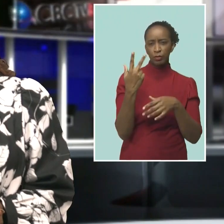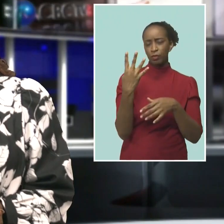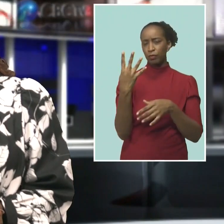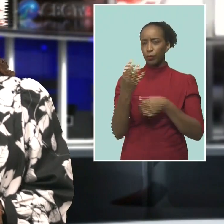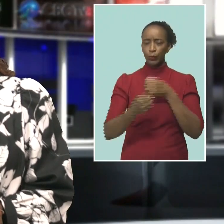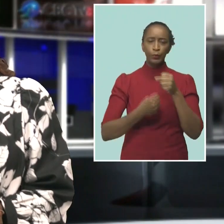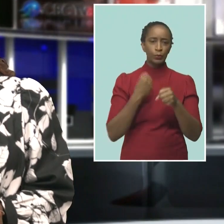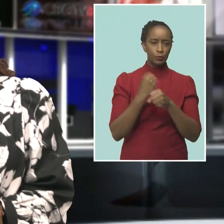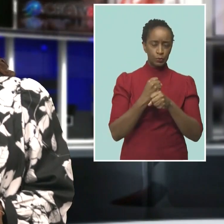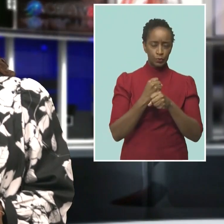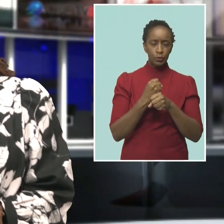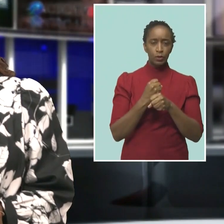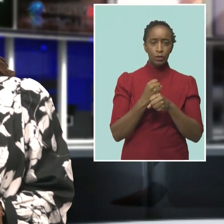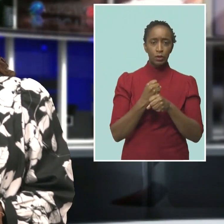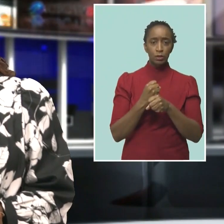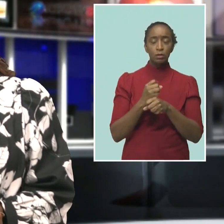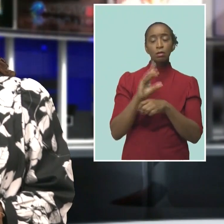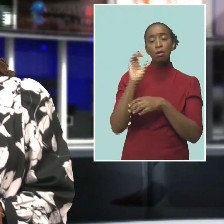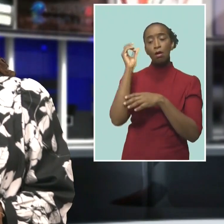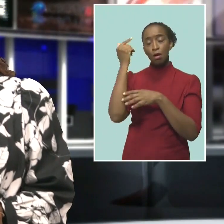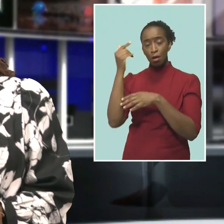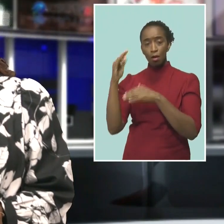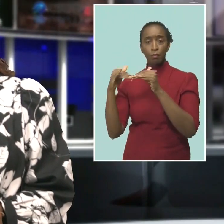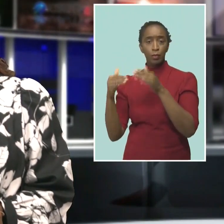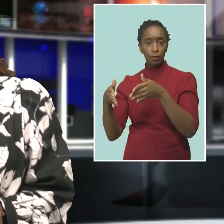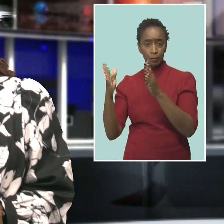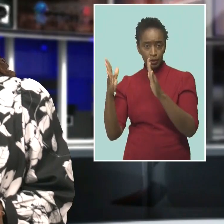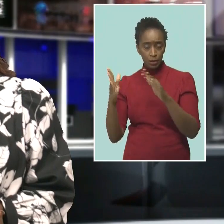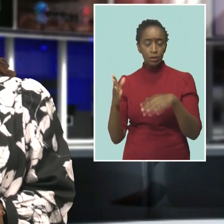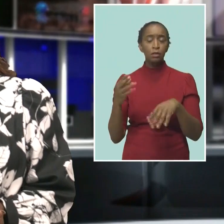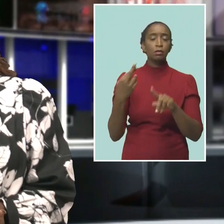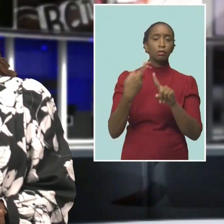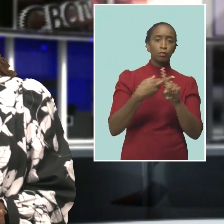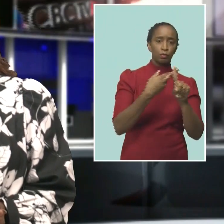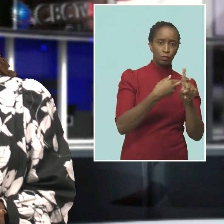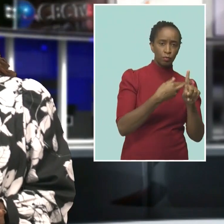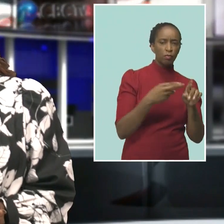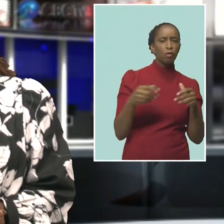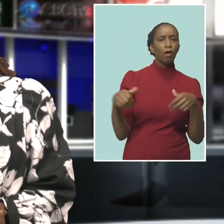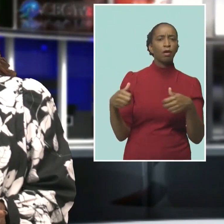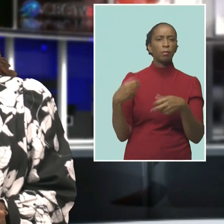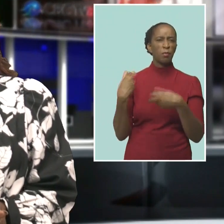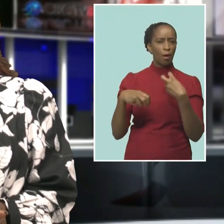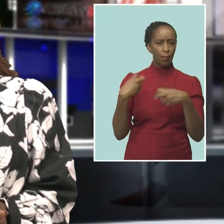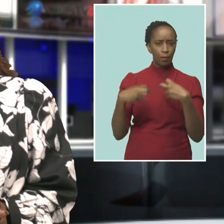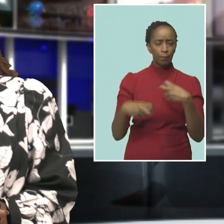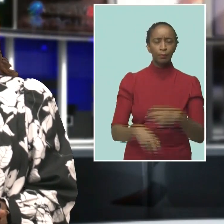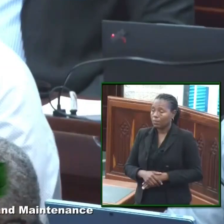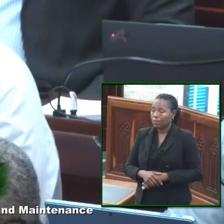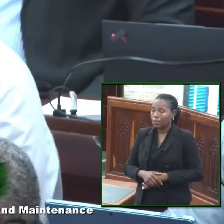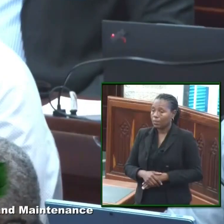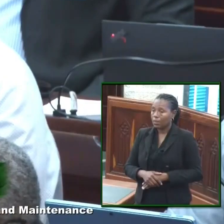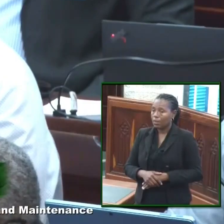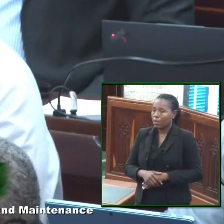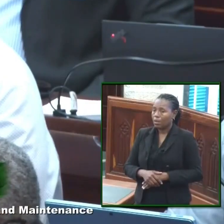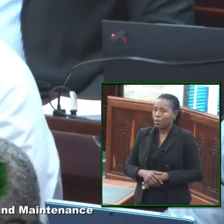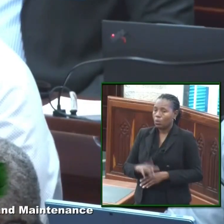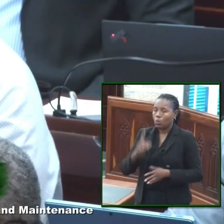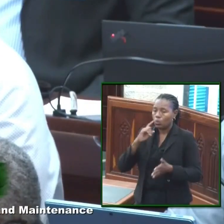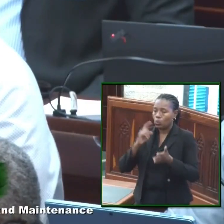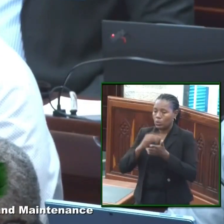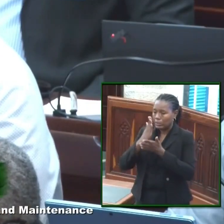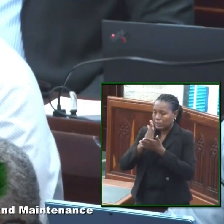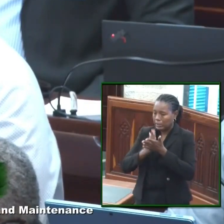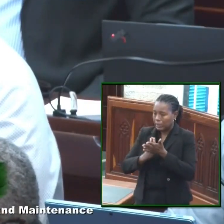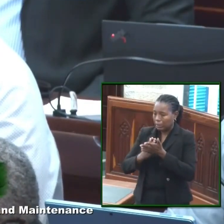in government-owned and privately rented properties which house government offices. Some of the practices that we